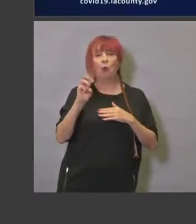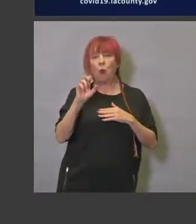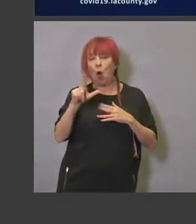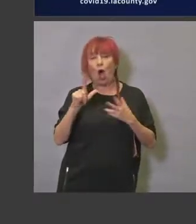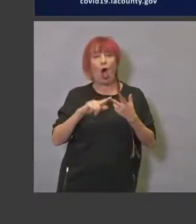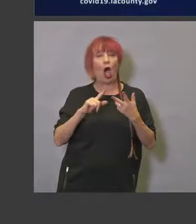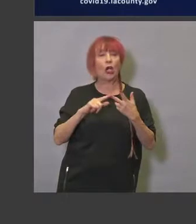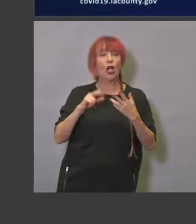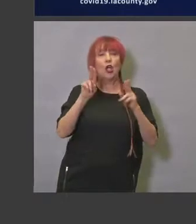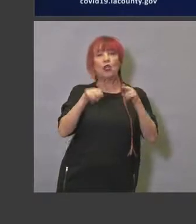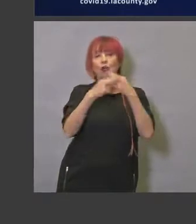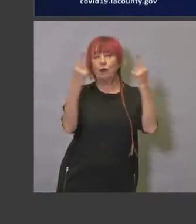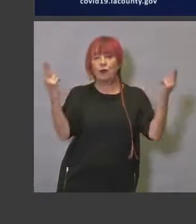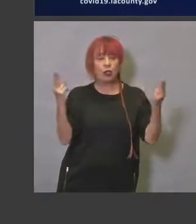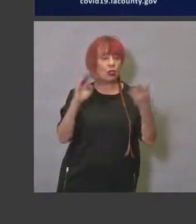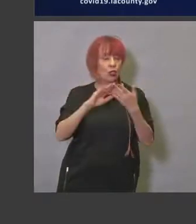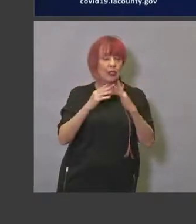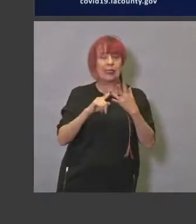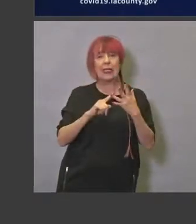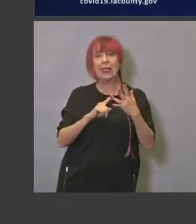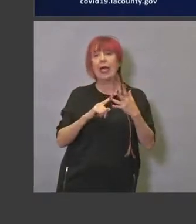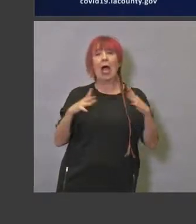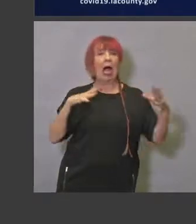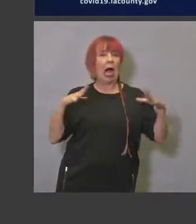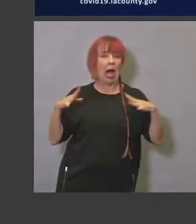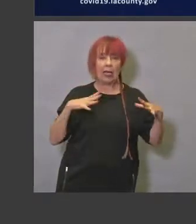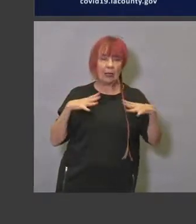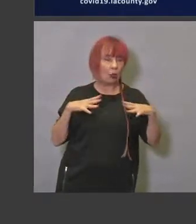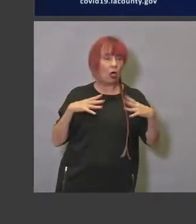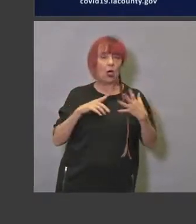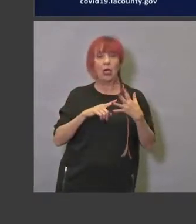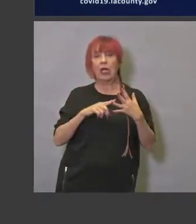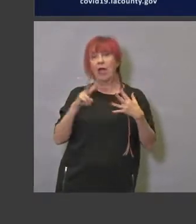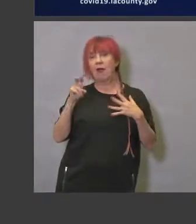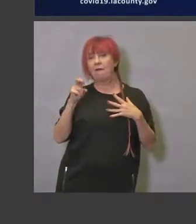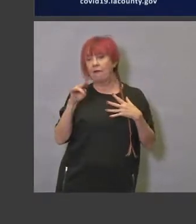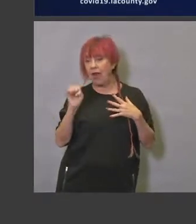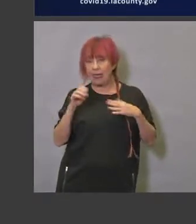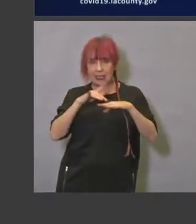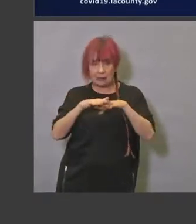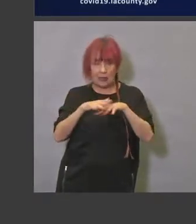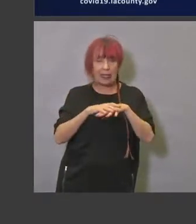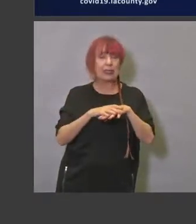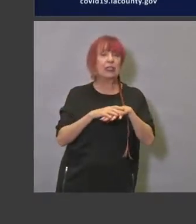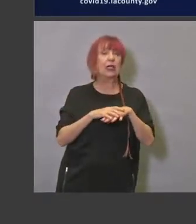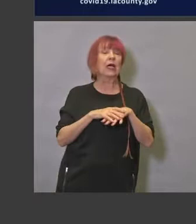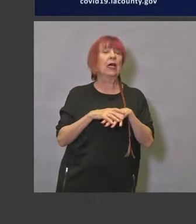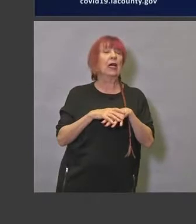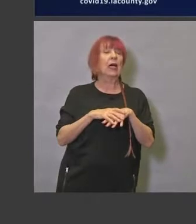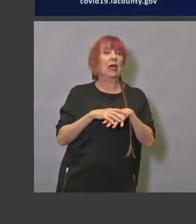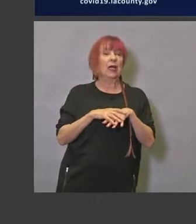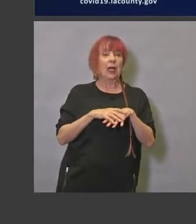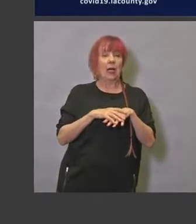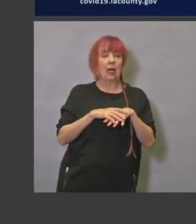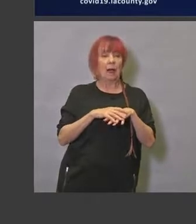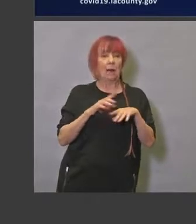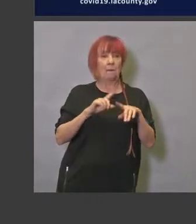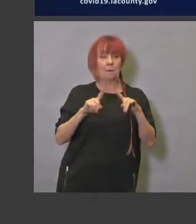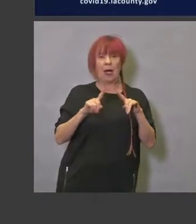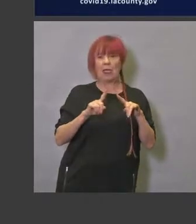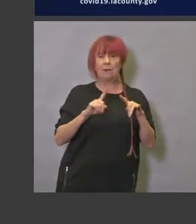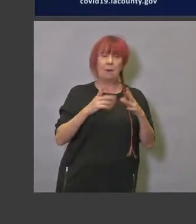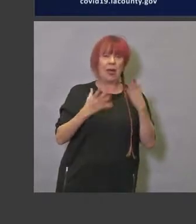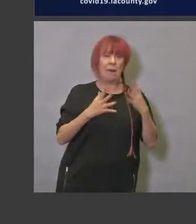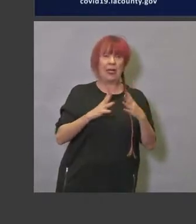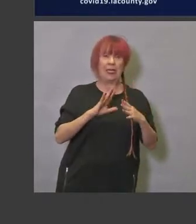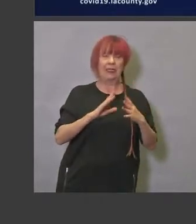Hollywood Boulevard, Melrose Avenue, Venice Beach, and get the pop-up situations going